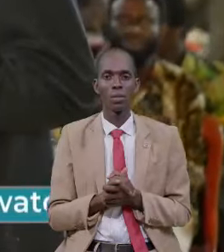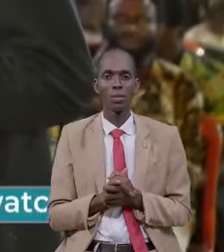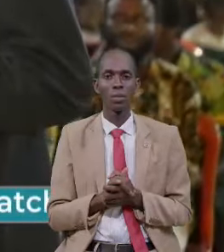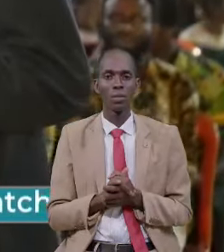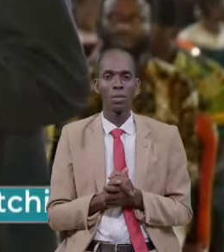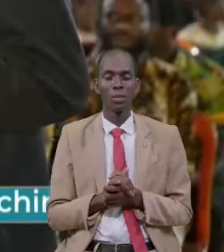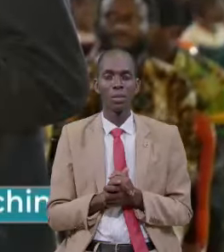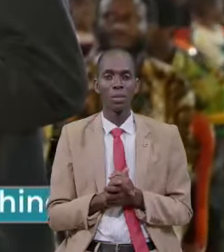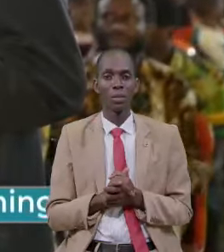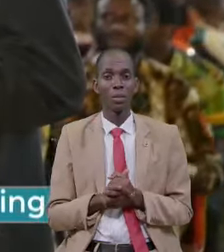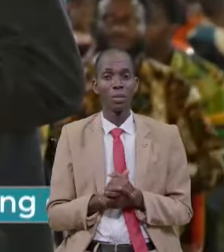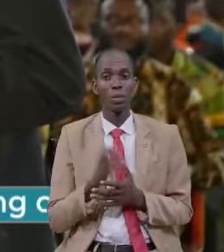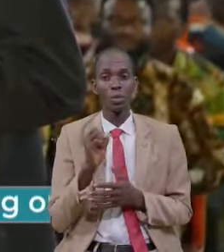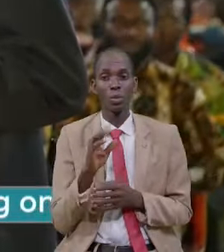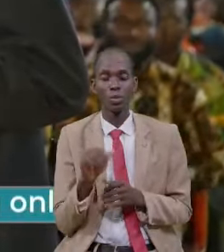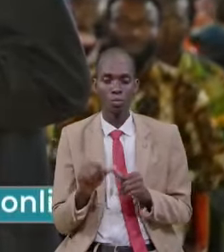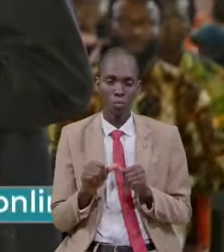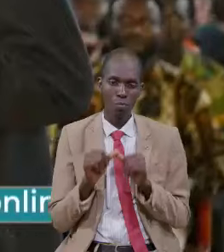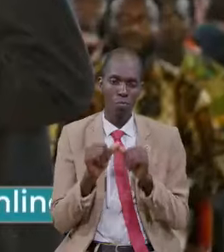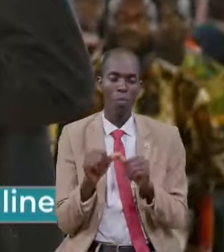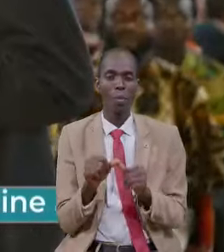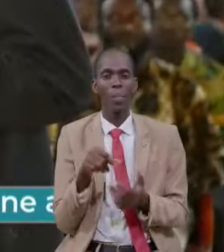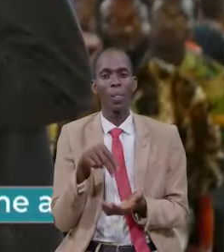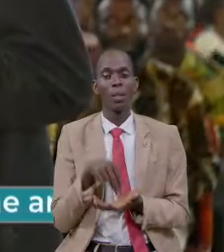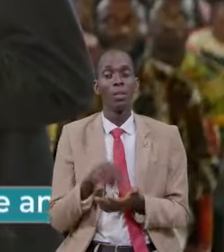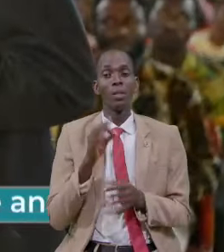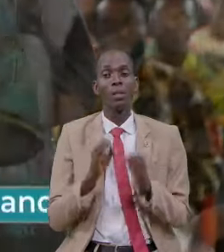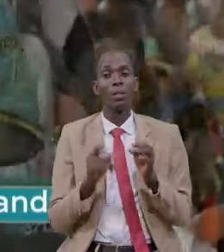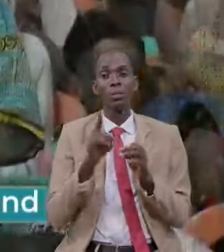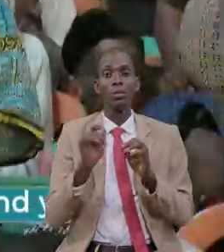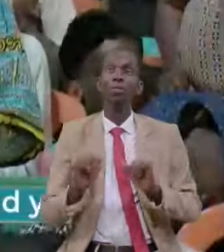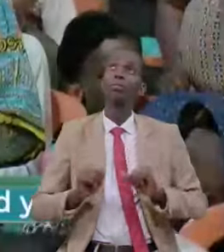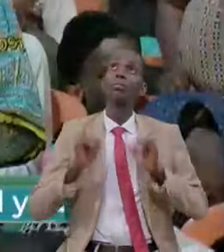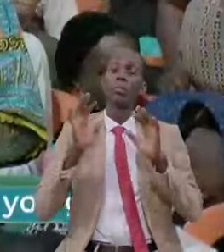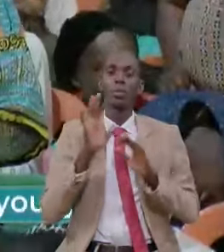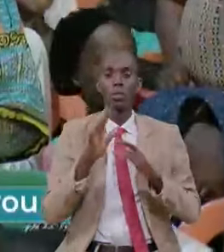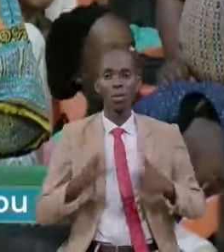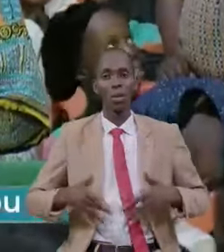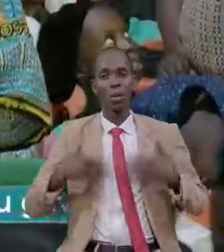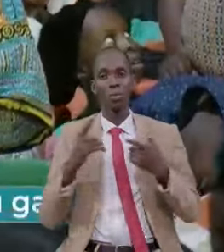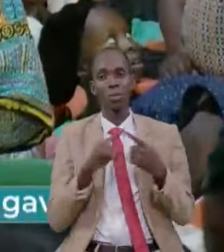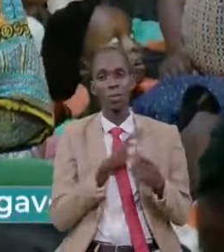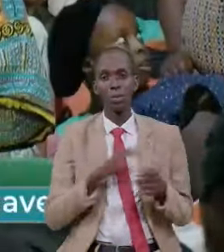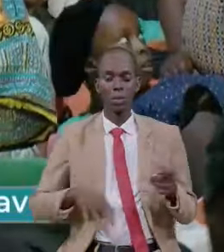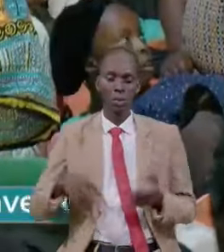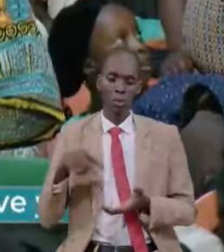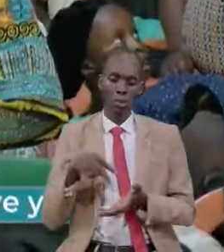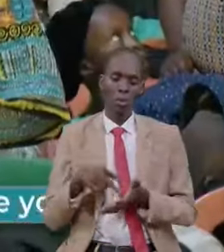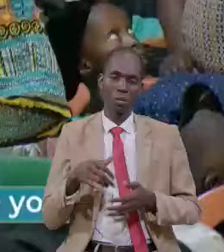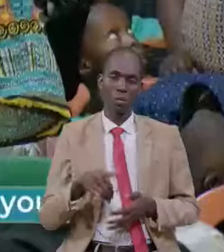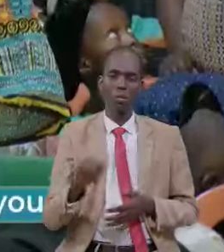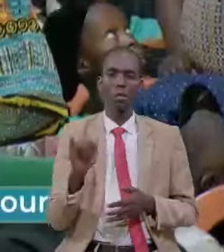So keep on standing. If you gave your life to Christ, keep on standing.